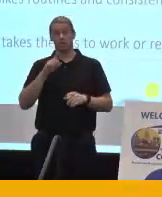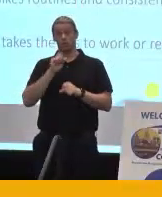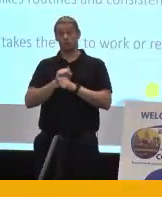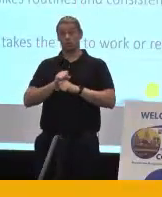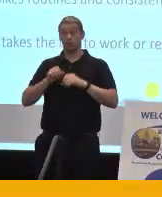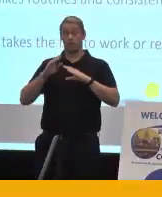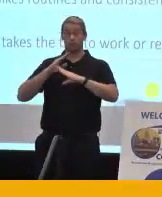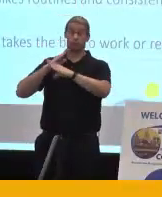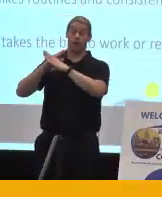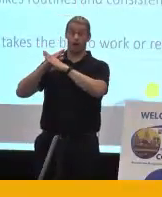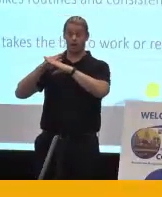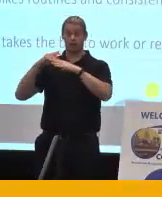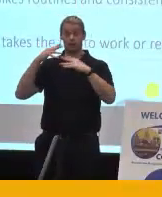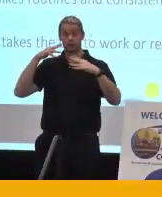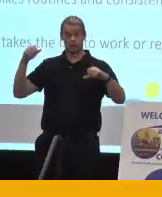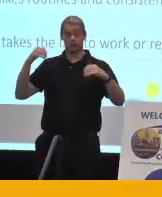was amazed.